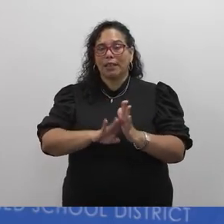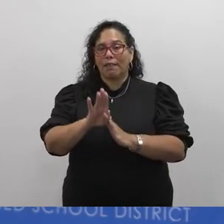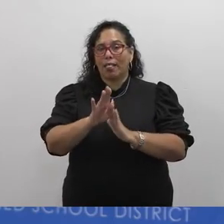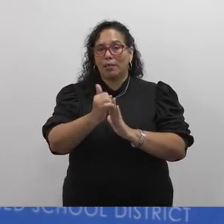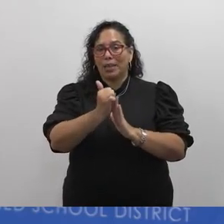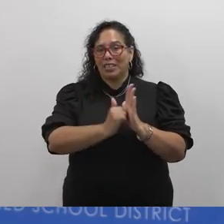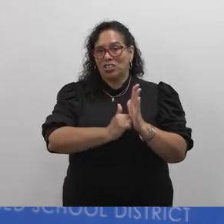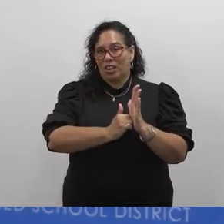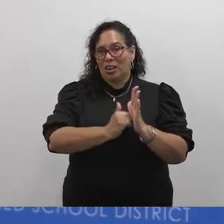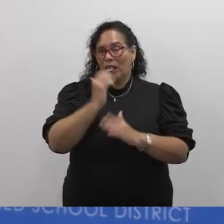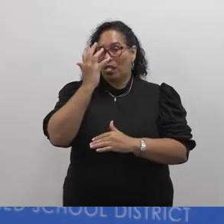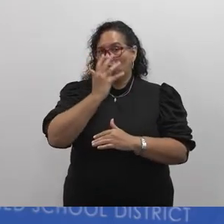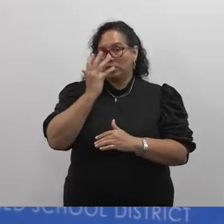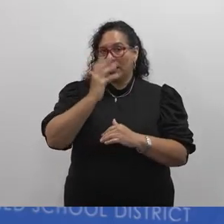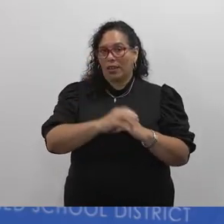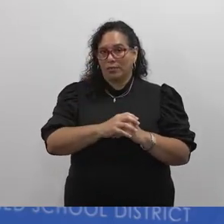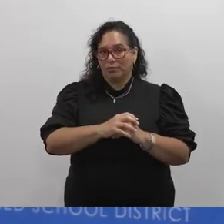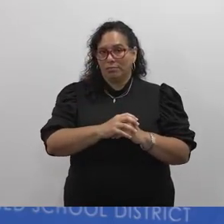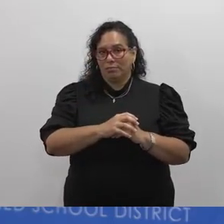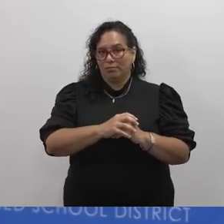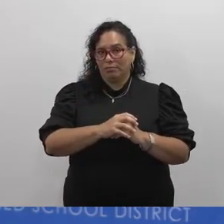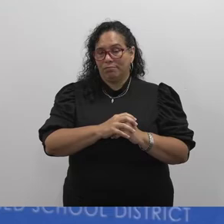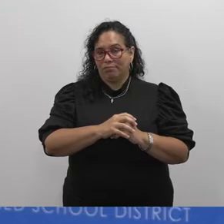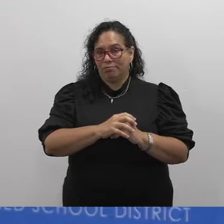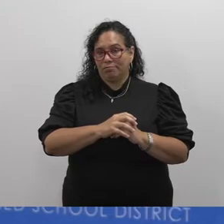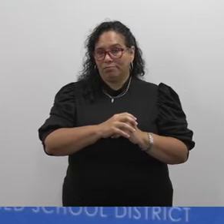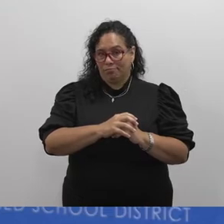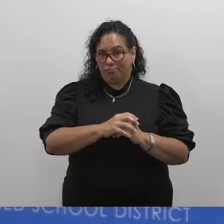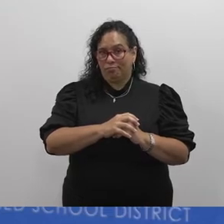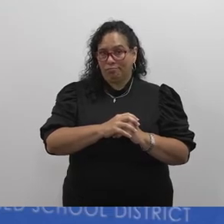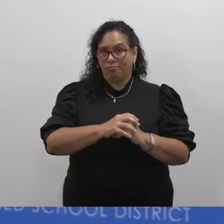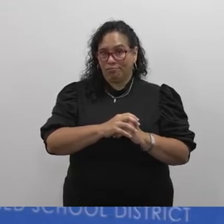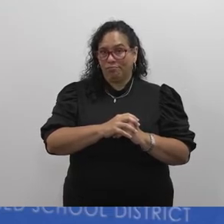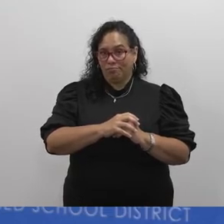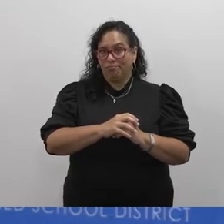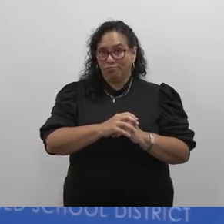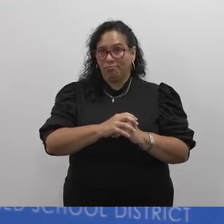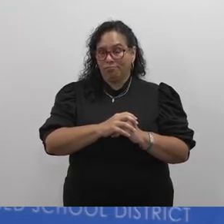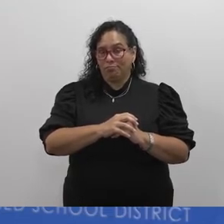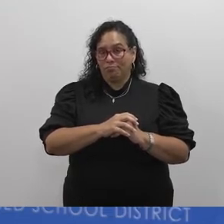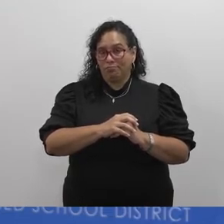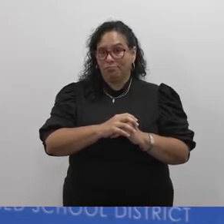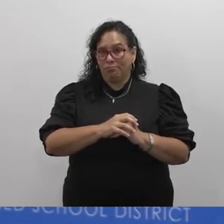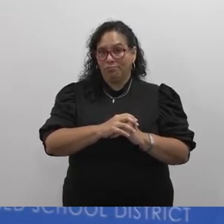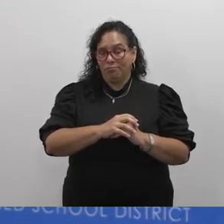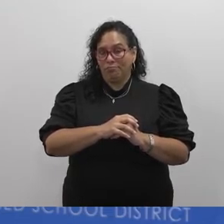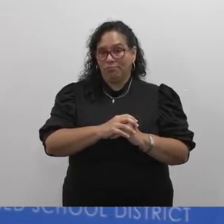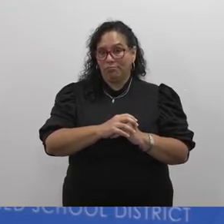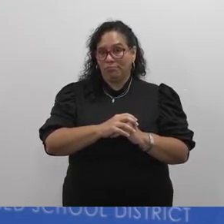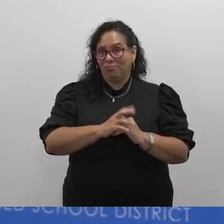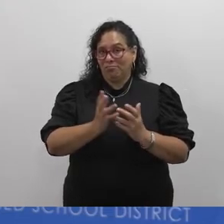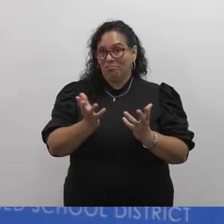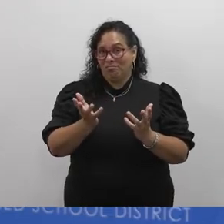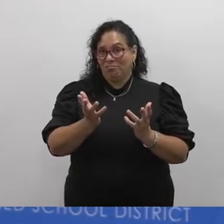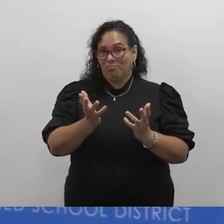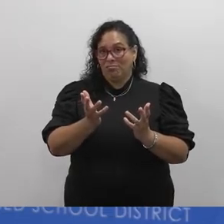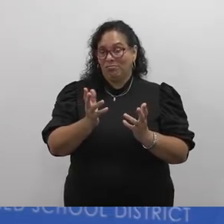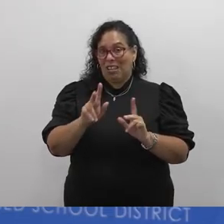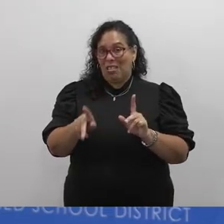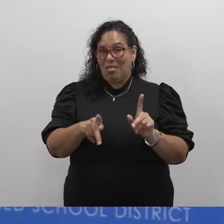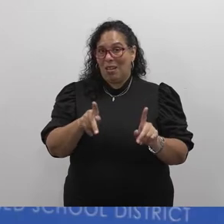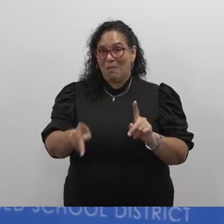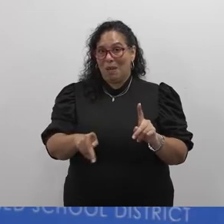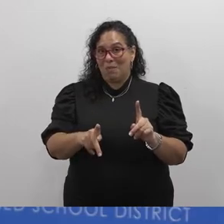agenda looks like in material terms, right? And whether that's the public, you know, that has come